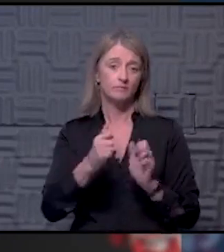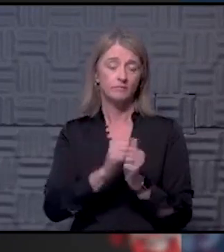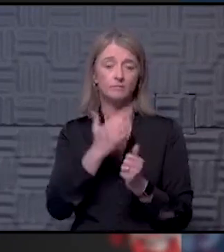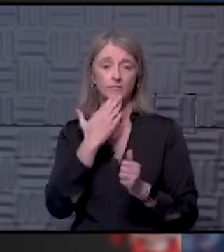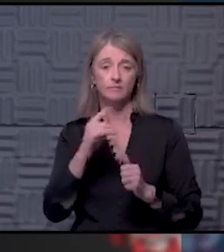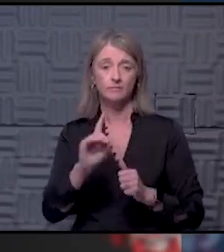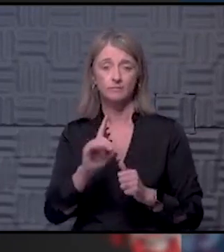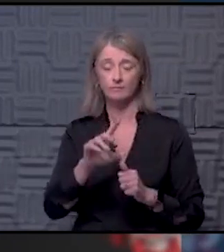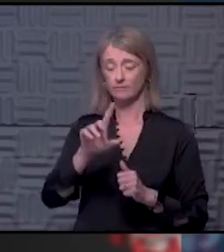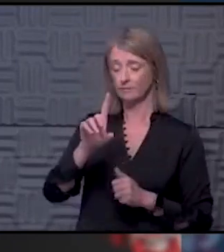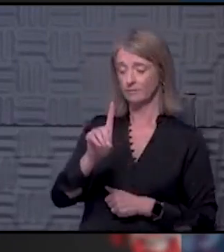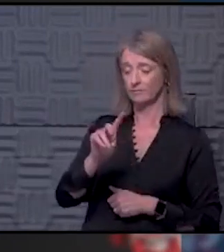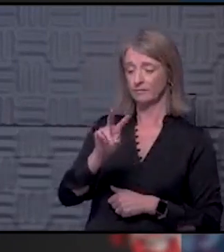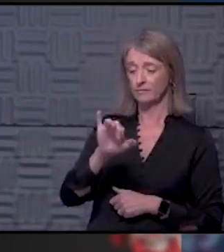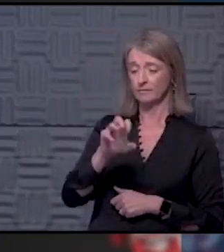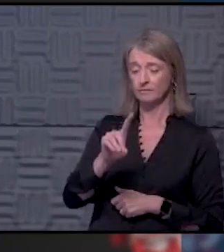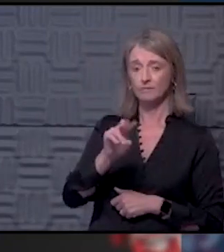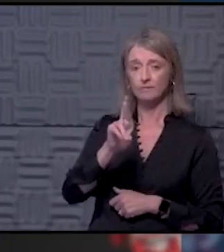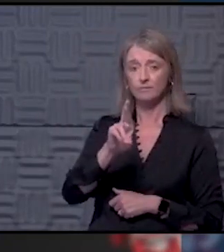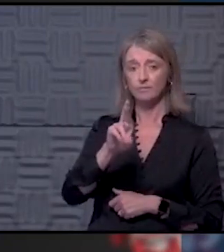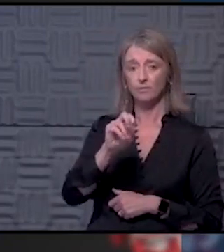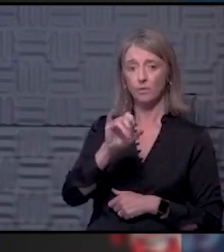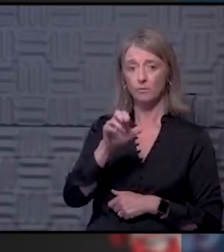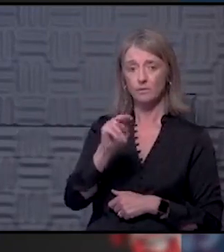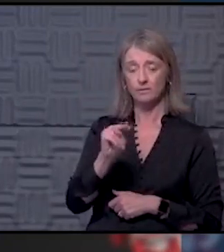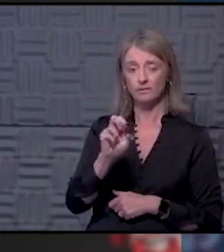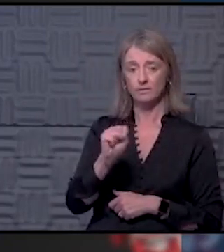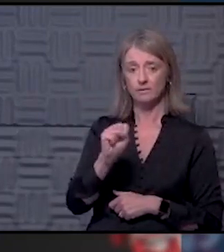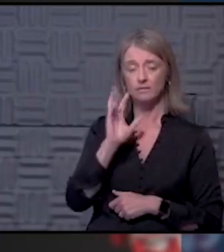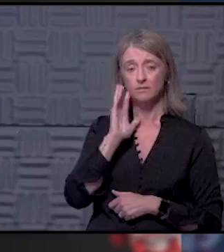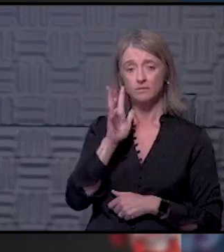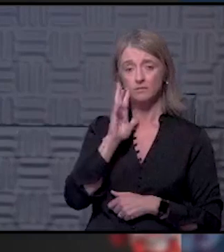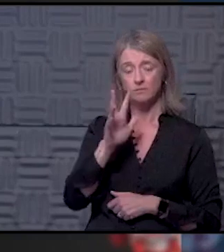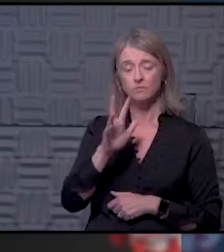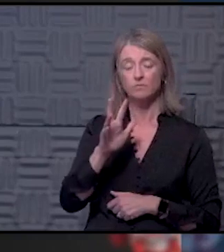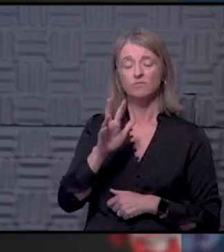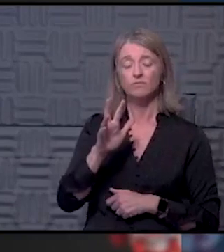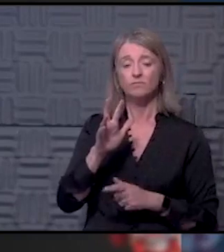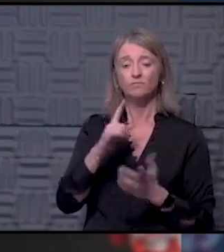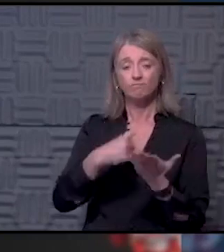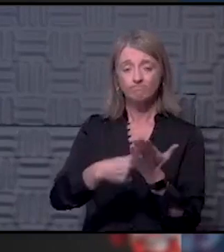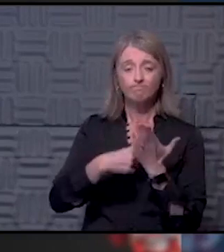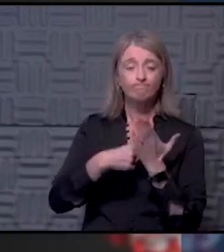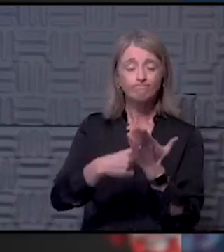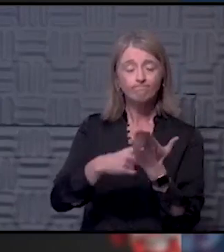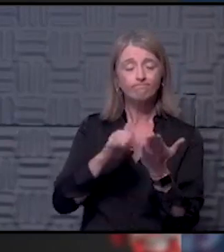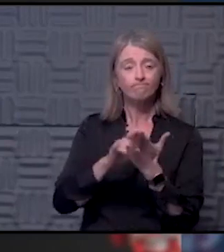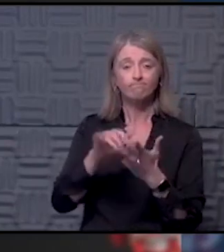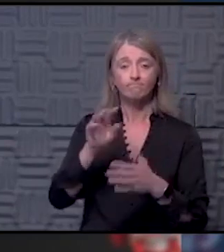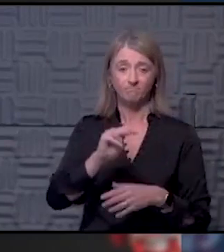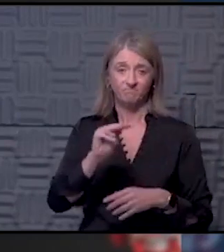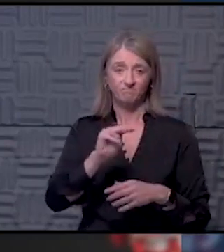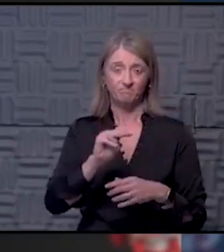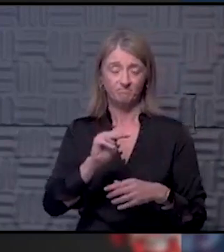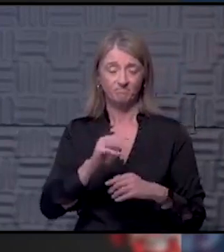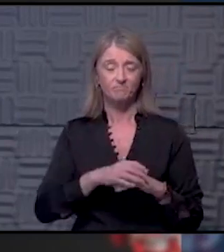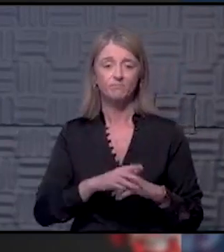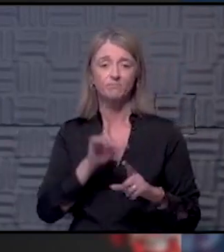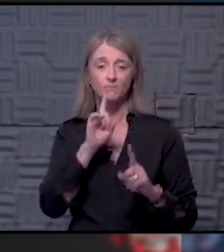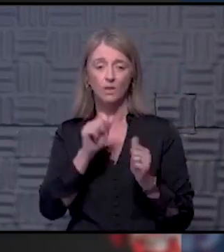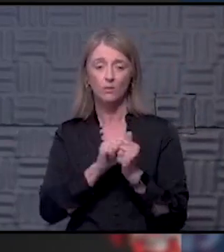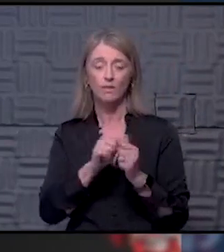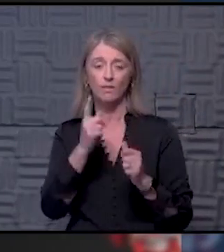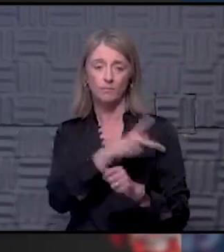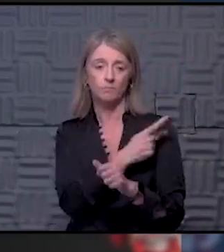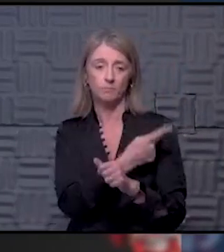and David Robbins, the director of our KU Diabetes Institute, will join us to sort it all out. We'll talk with one of his